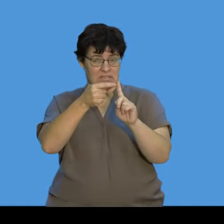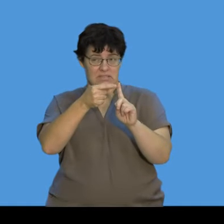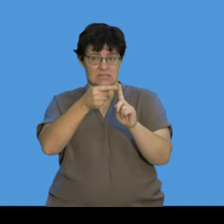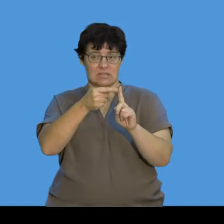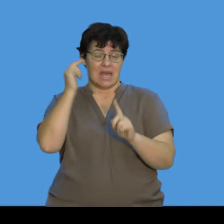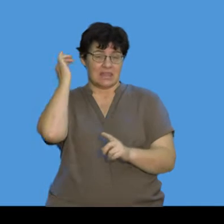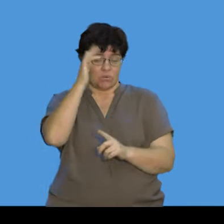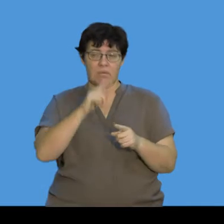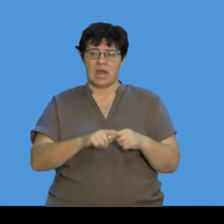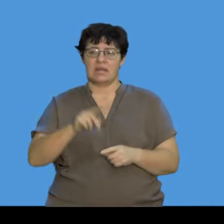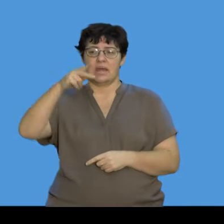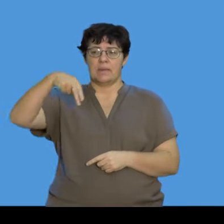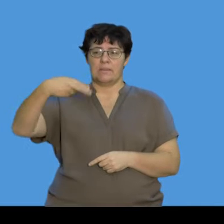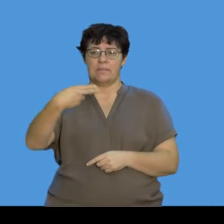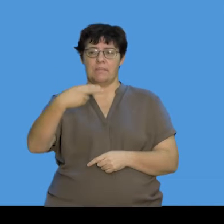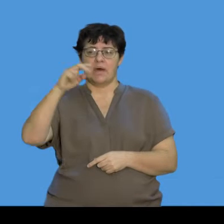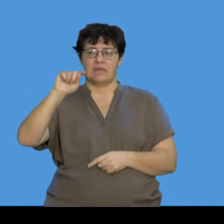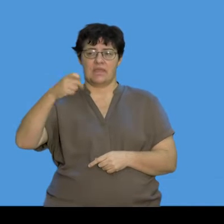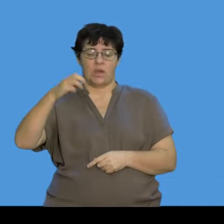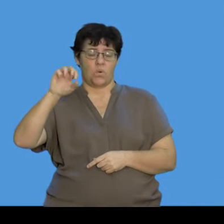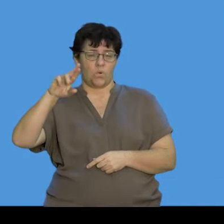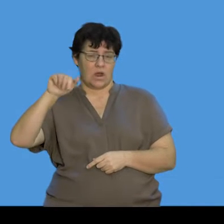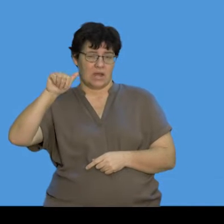and some Pythagoras theorem as well.